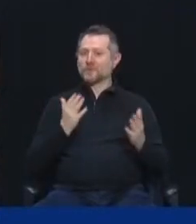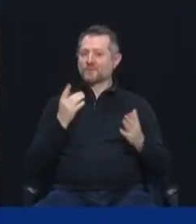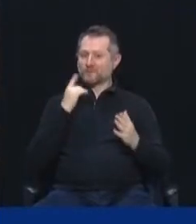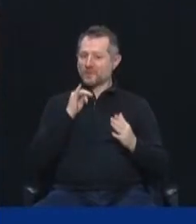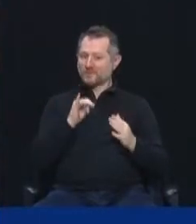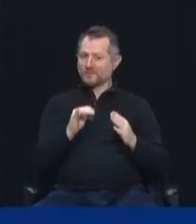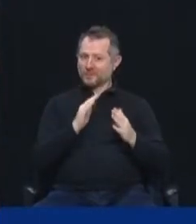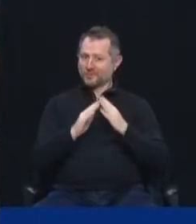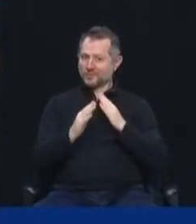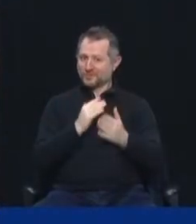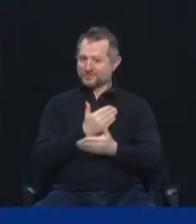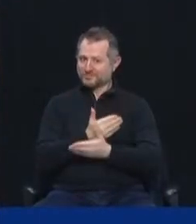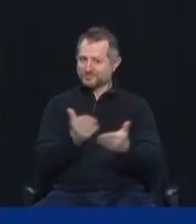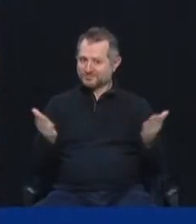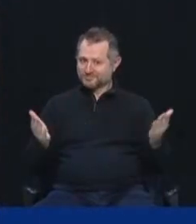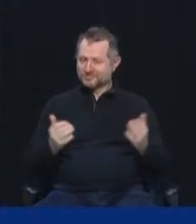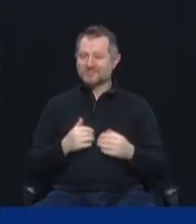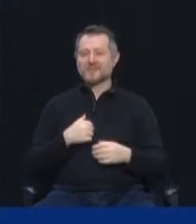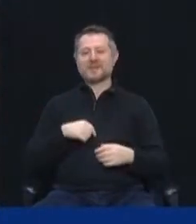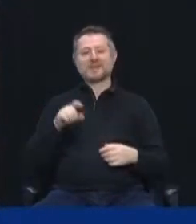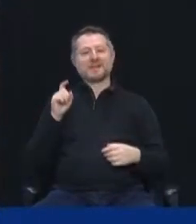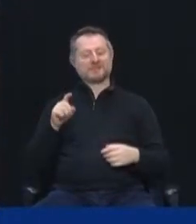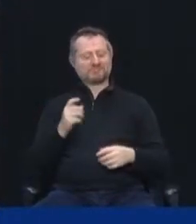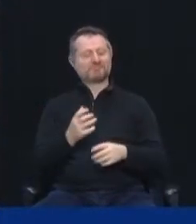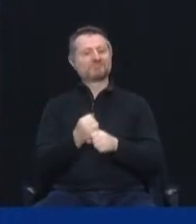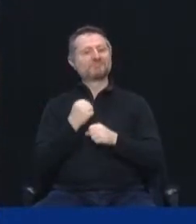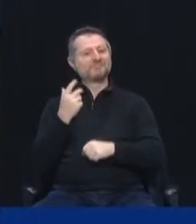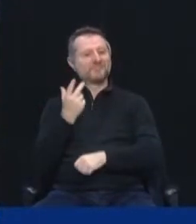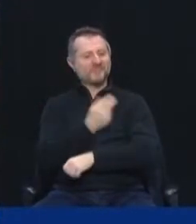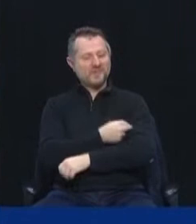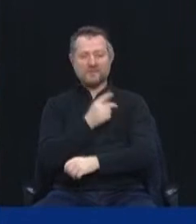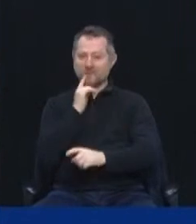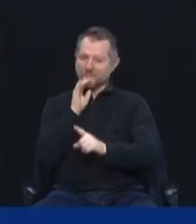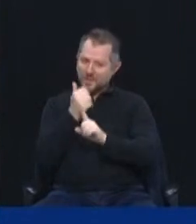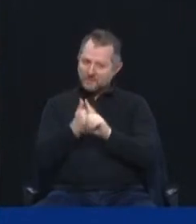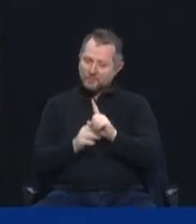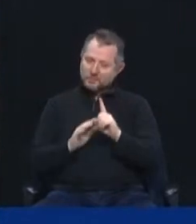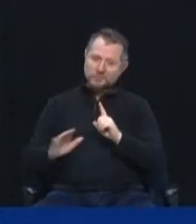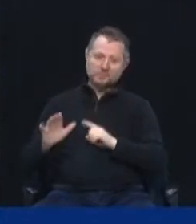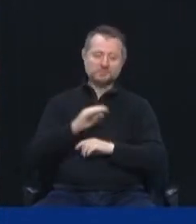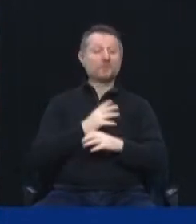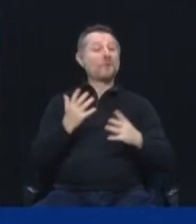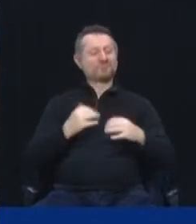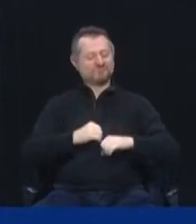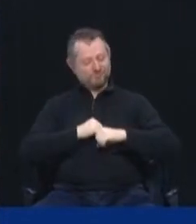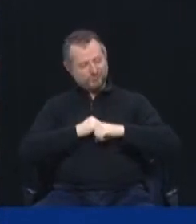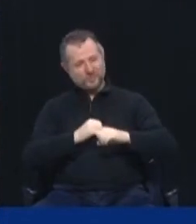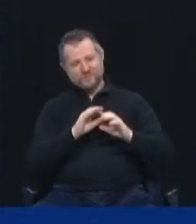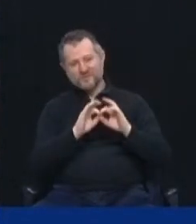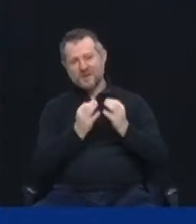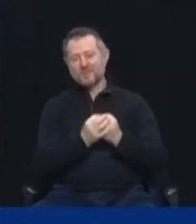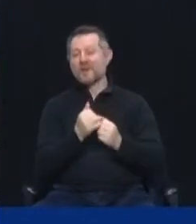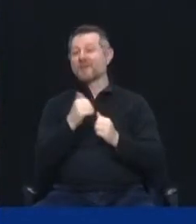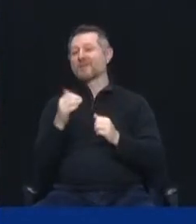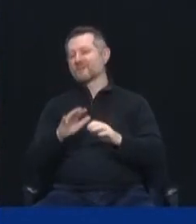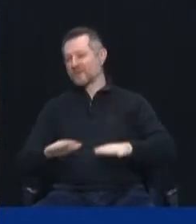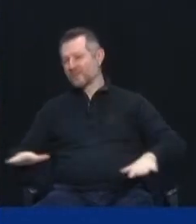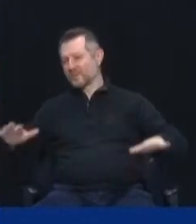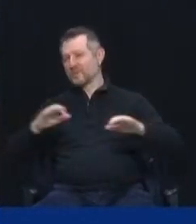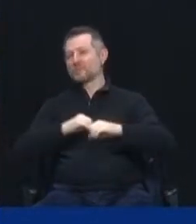We need to vaccine to everyone to protect our family and to protect our